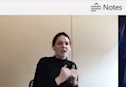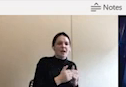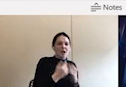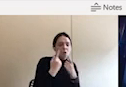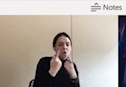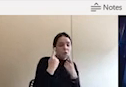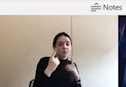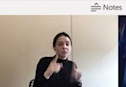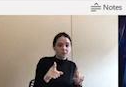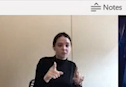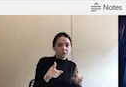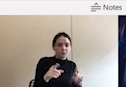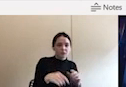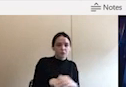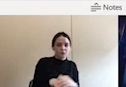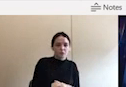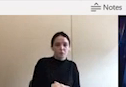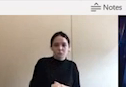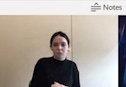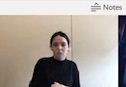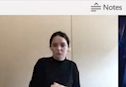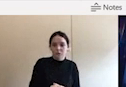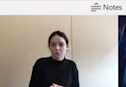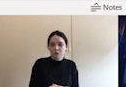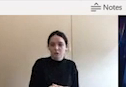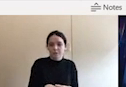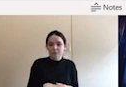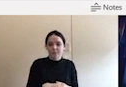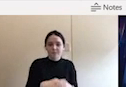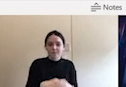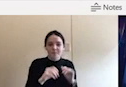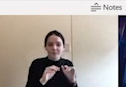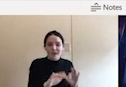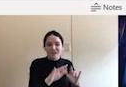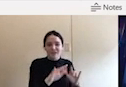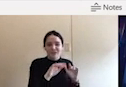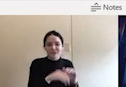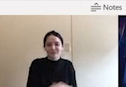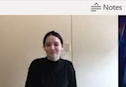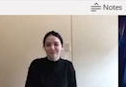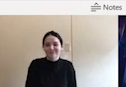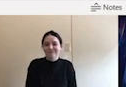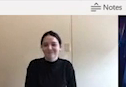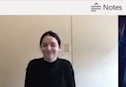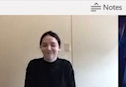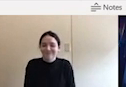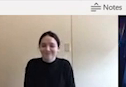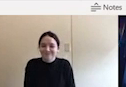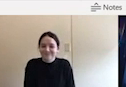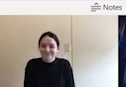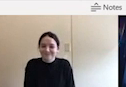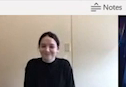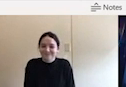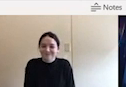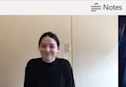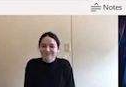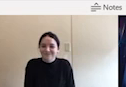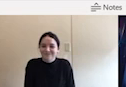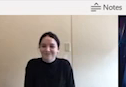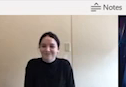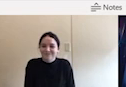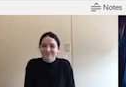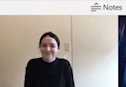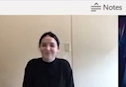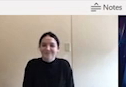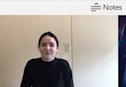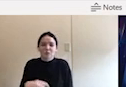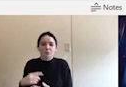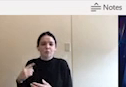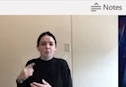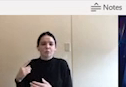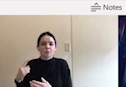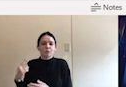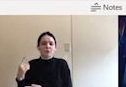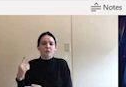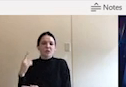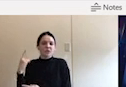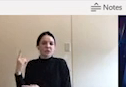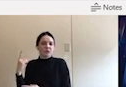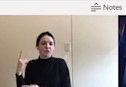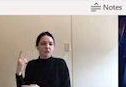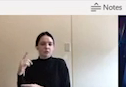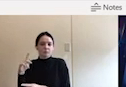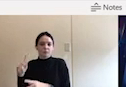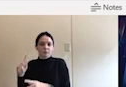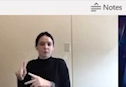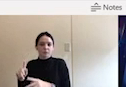works. Mm-hmm. Somebody was talking about the history, tying up history with science, right? And Yes. That is an